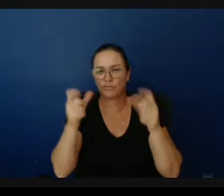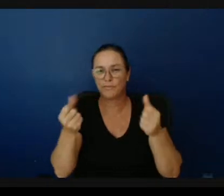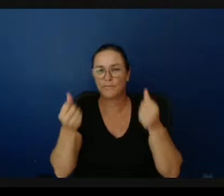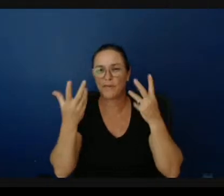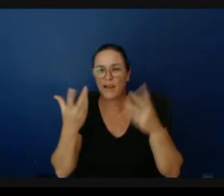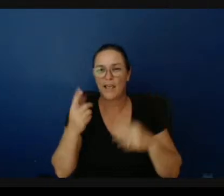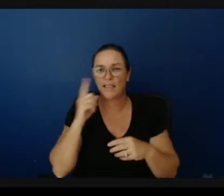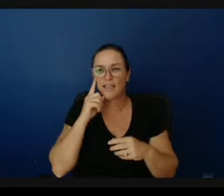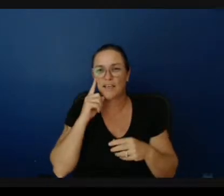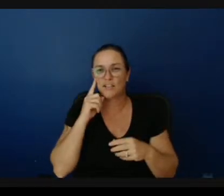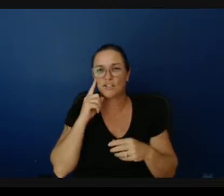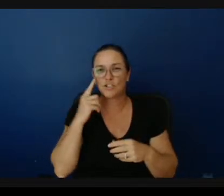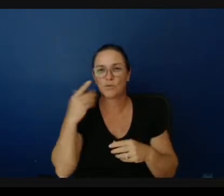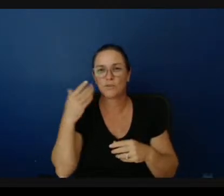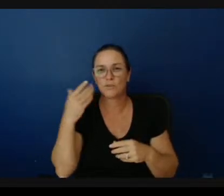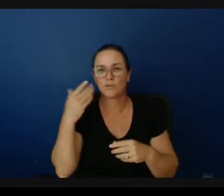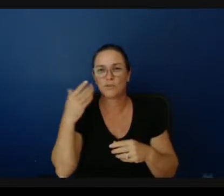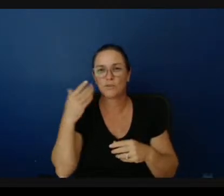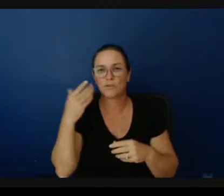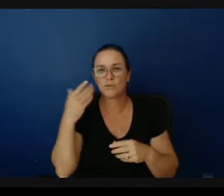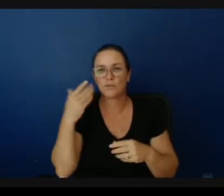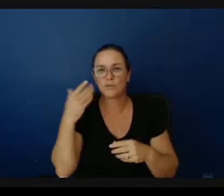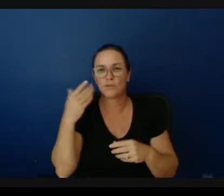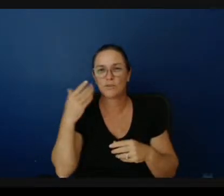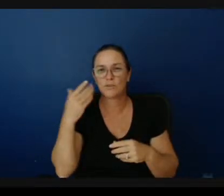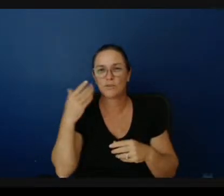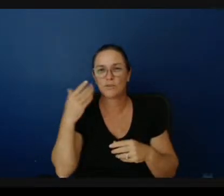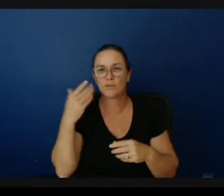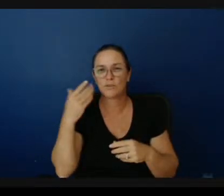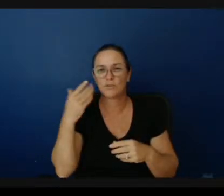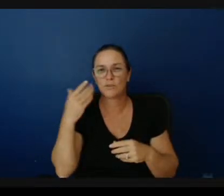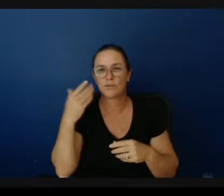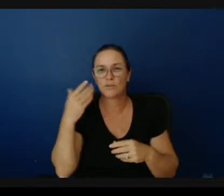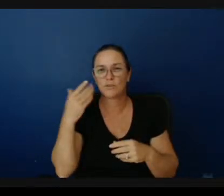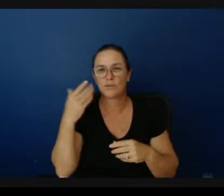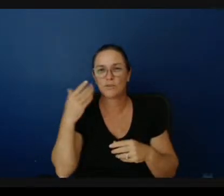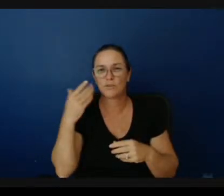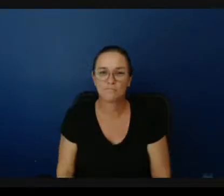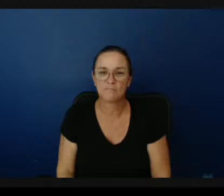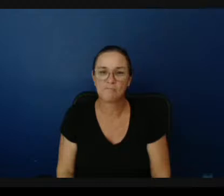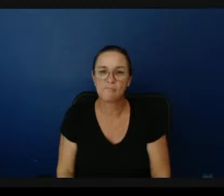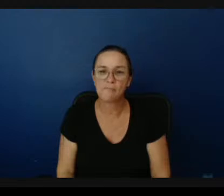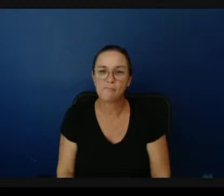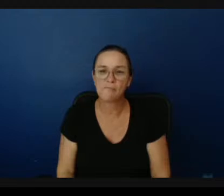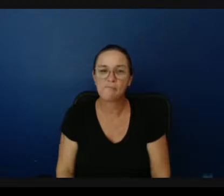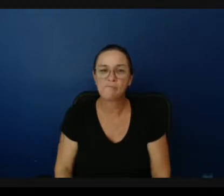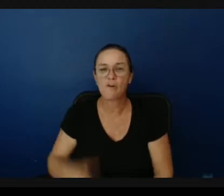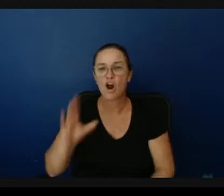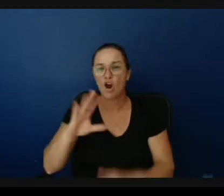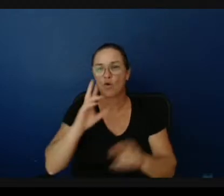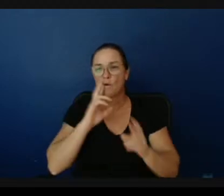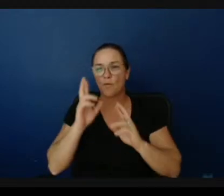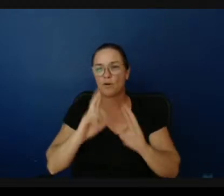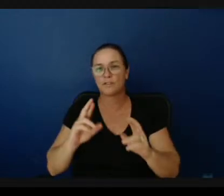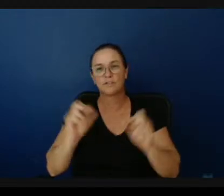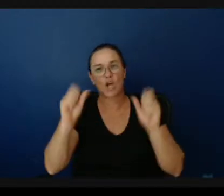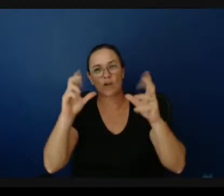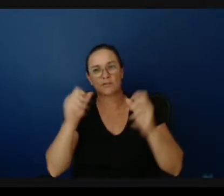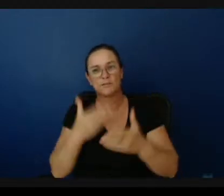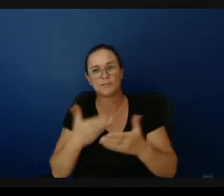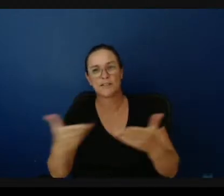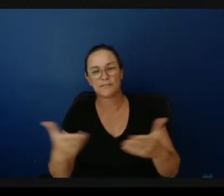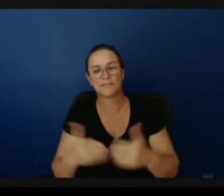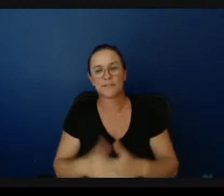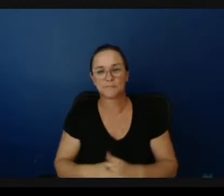photos out 3 times a day, every day during the eruption. So her reports, awesome stuff out there. Somebody